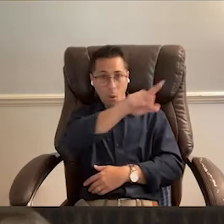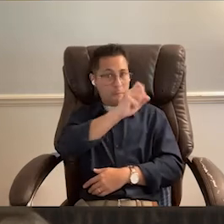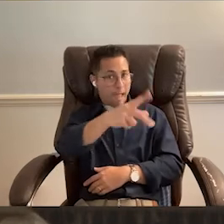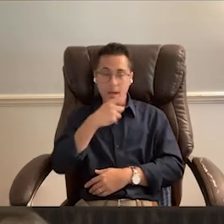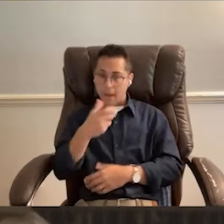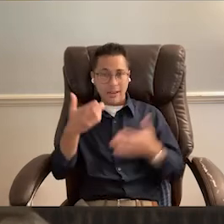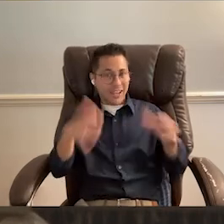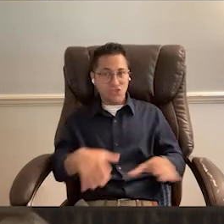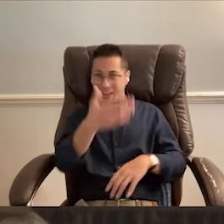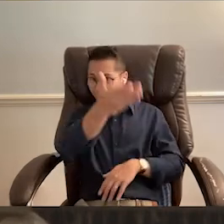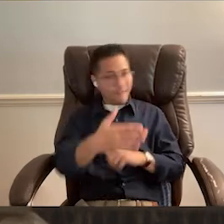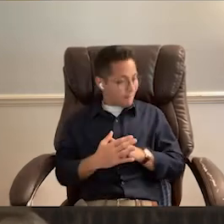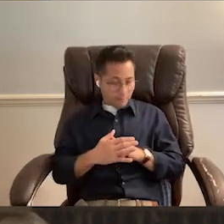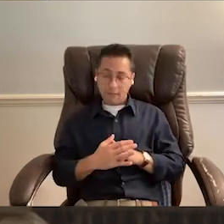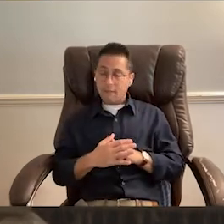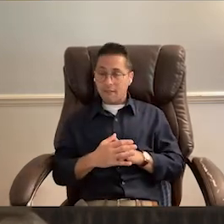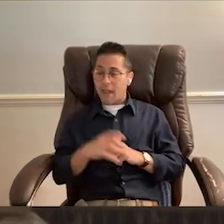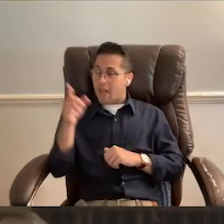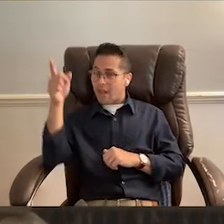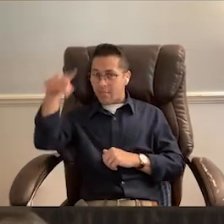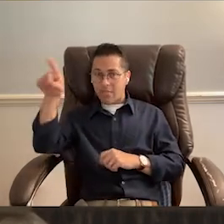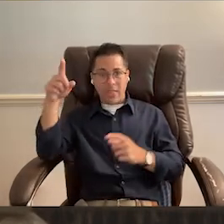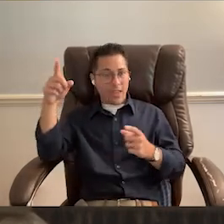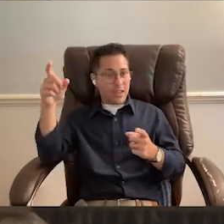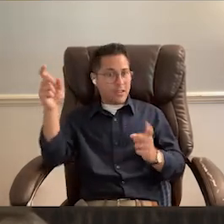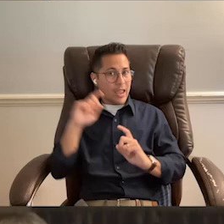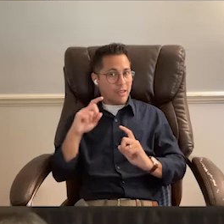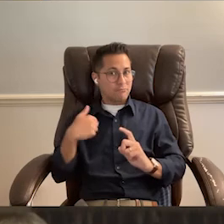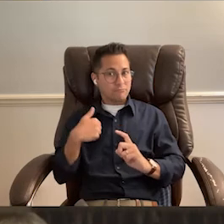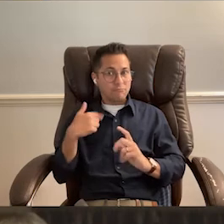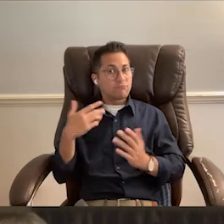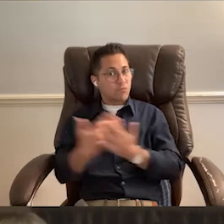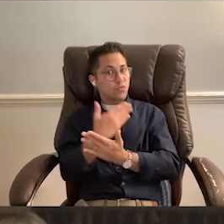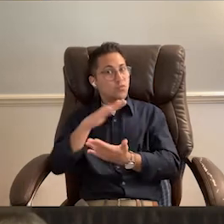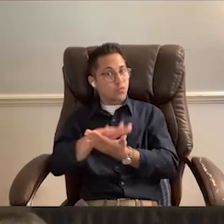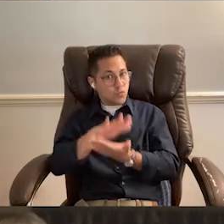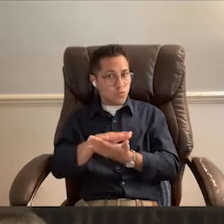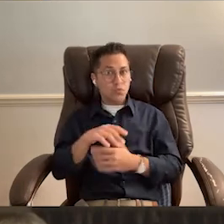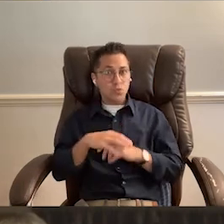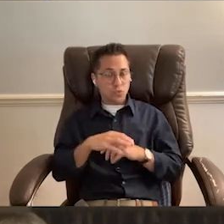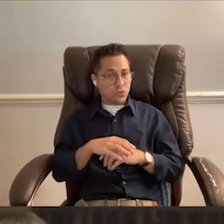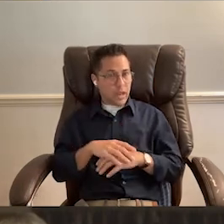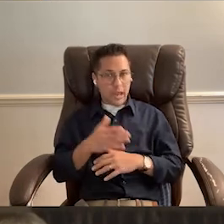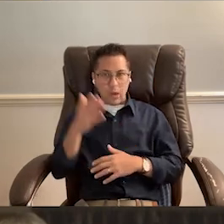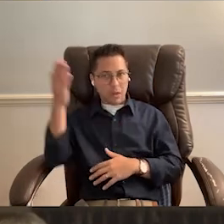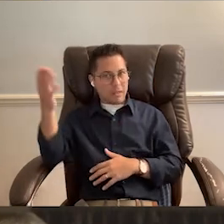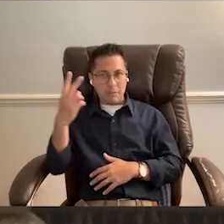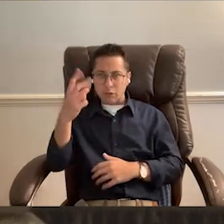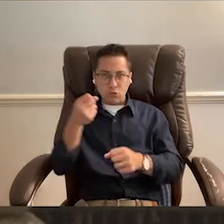Yeah, to put him in another school. I said, he's not going back, yeah, we are not gonna take any chance over there. And right. then they ended up giving